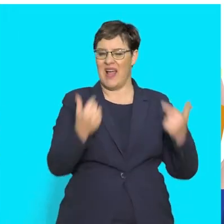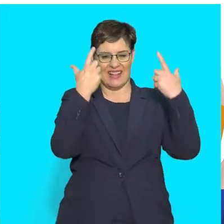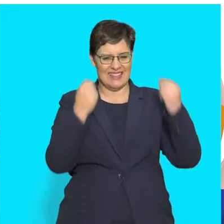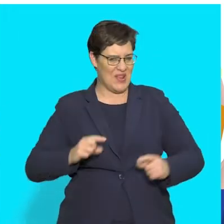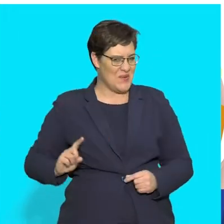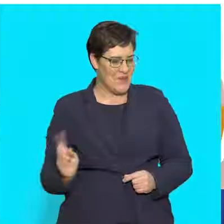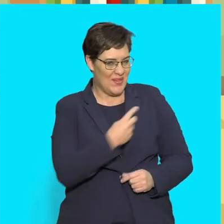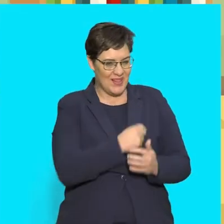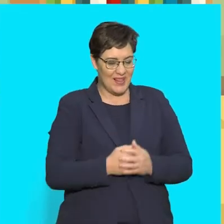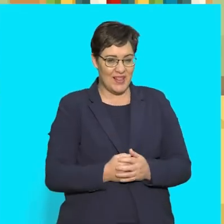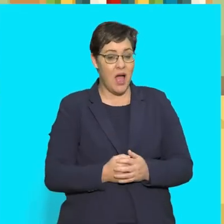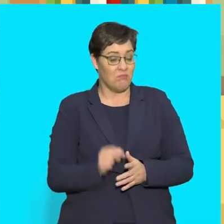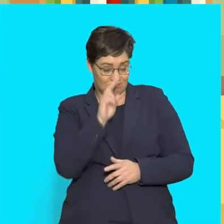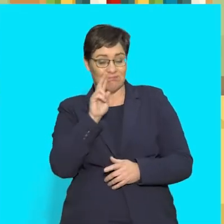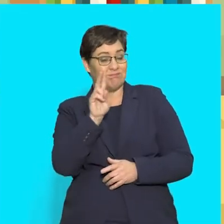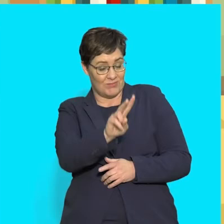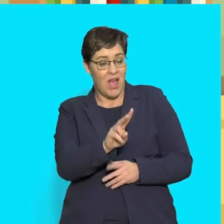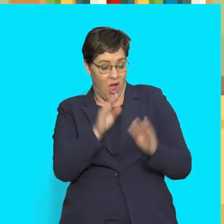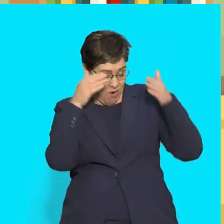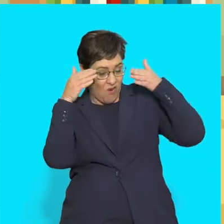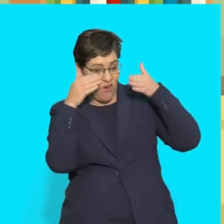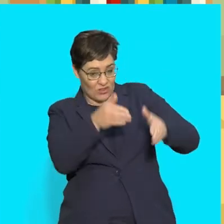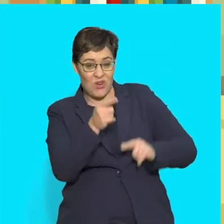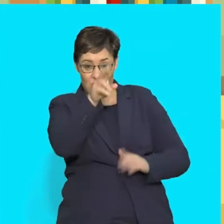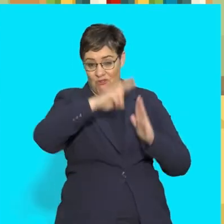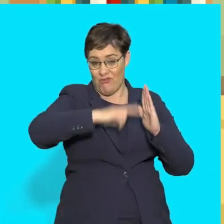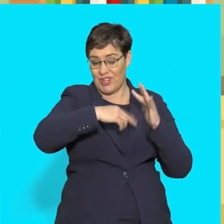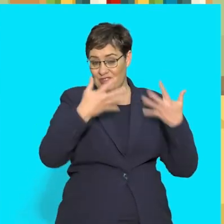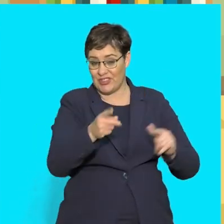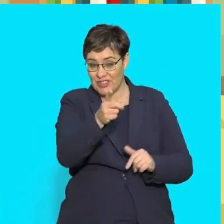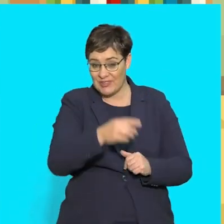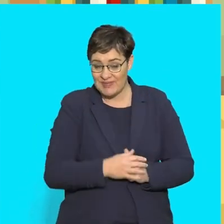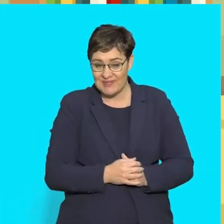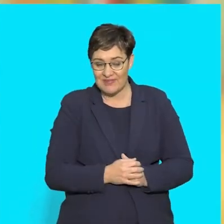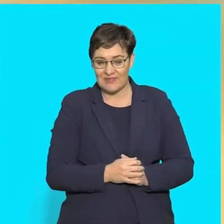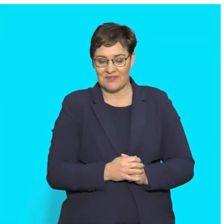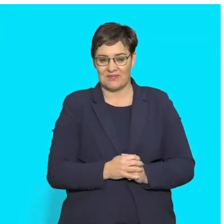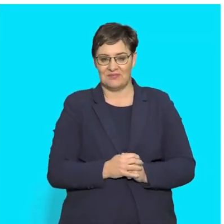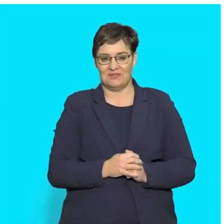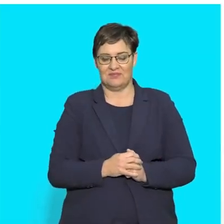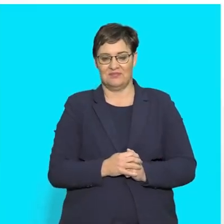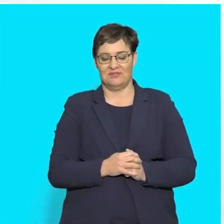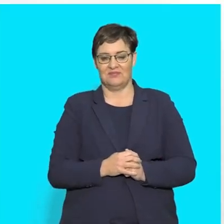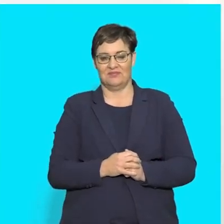well done, everyone! I can see that you are concentrating when you read.